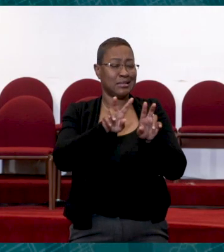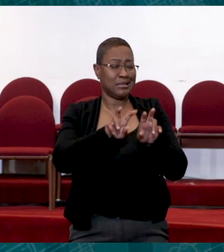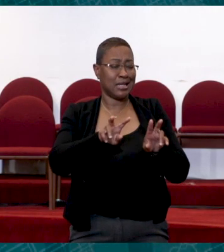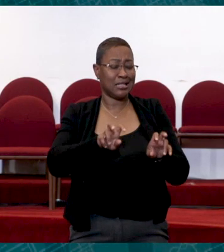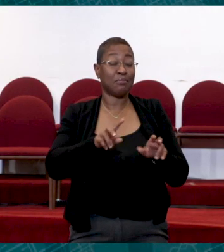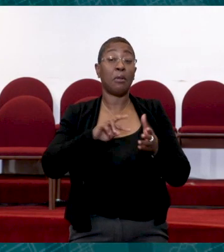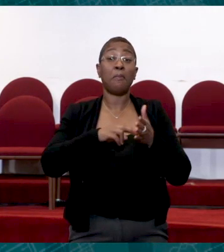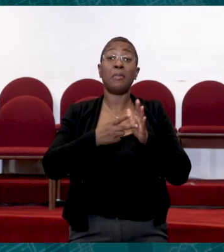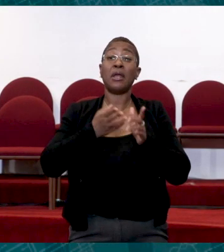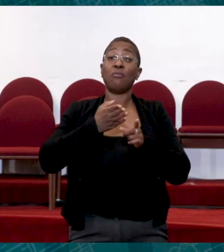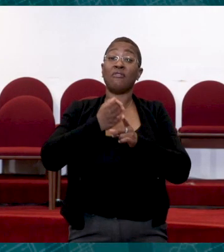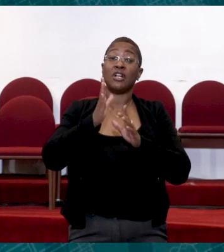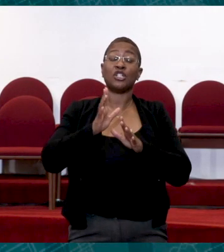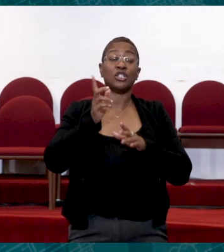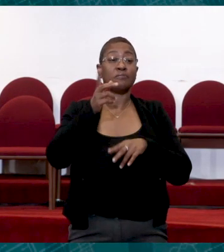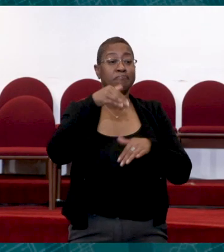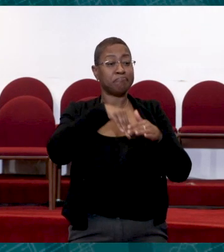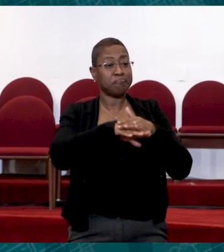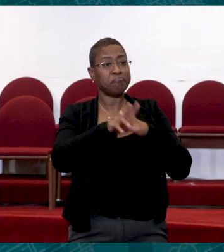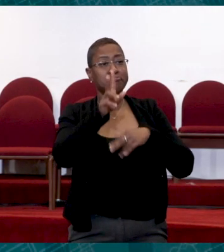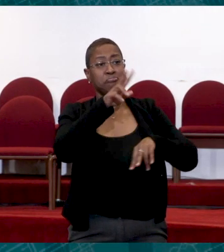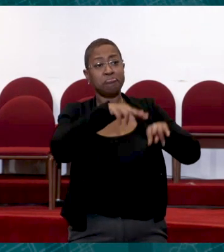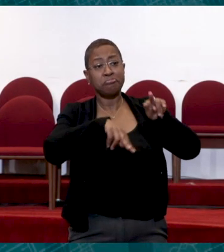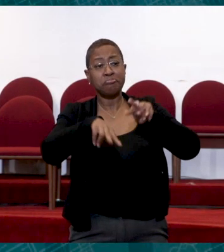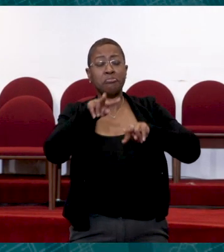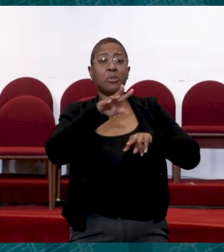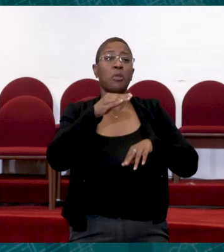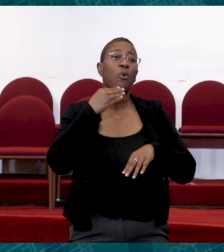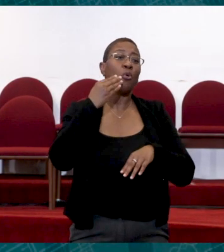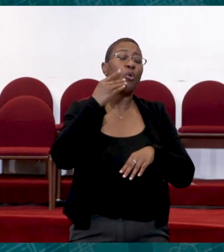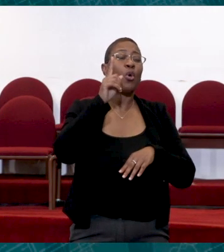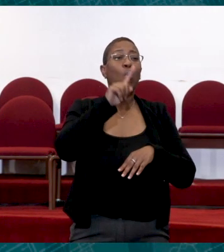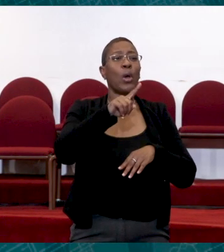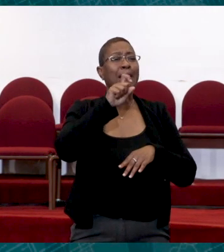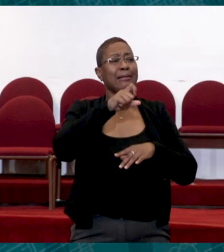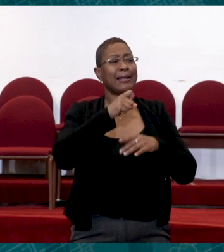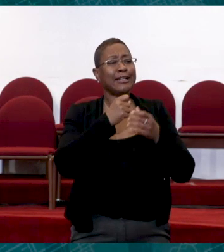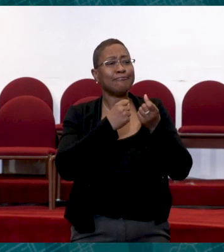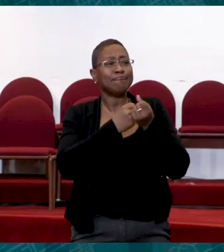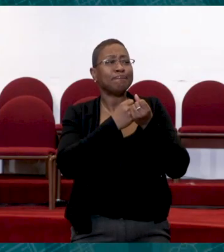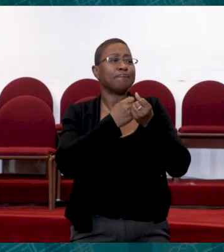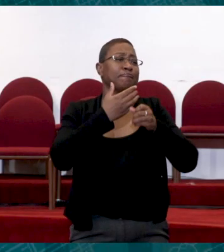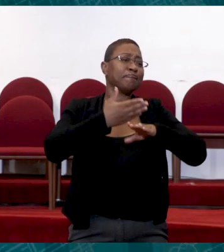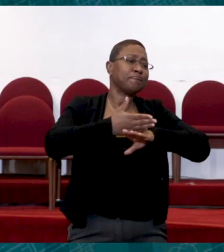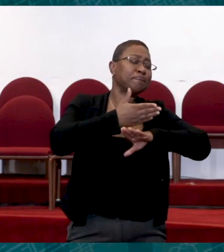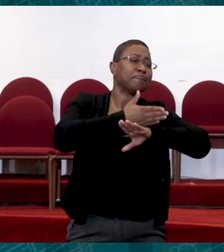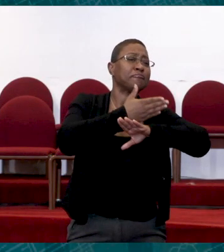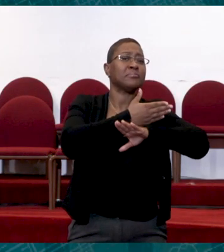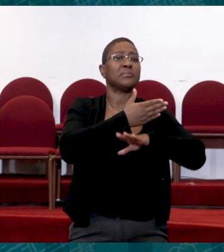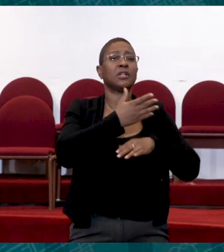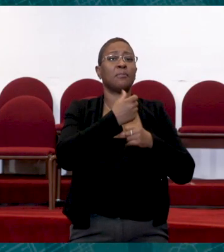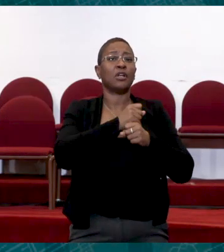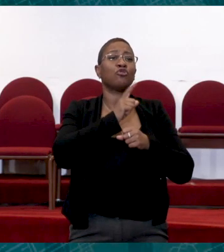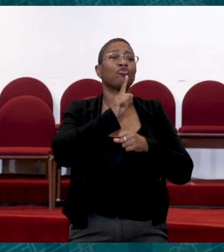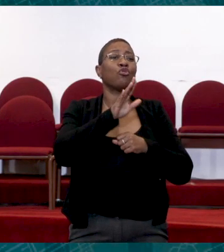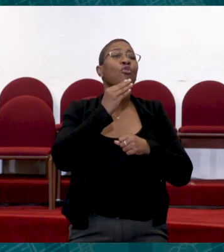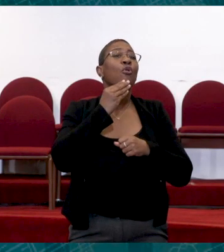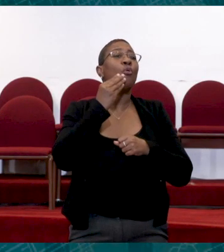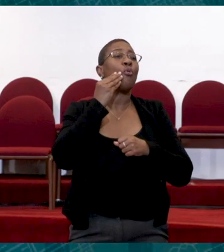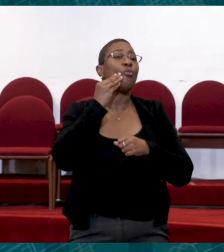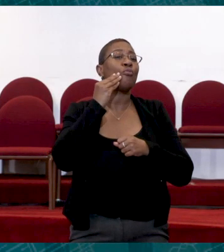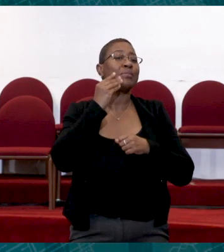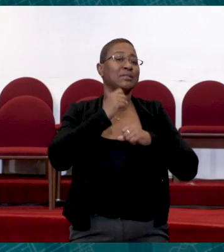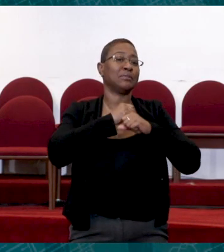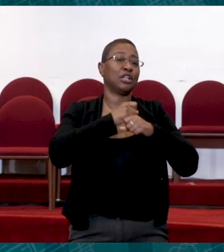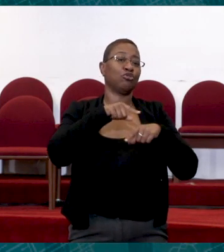come in their homes so they can tell where they need to seal, what would be the best upgrades, and